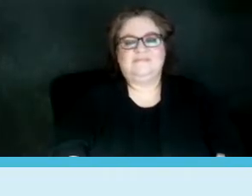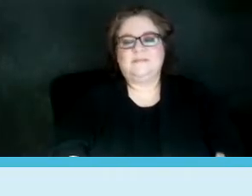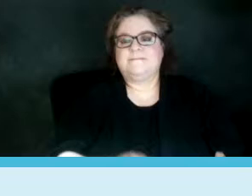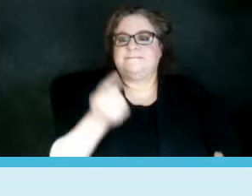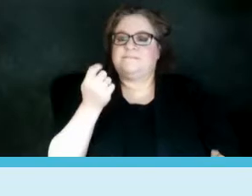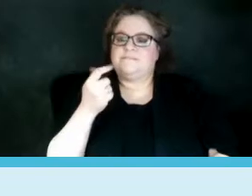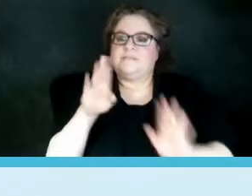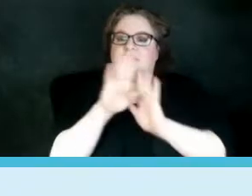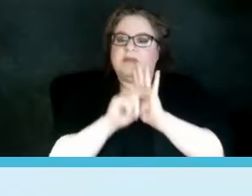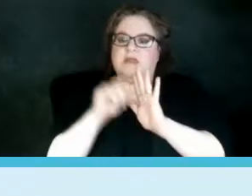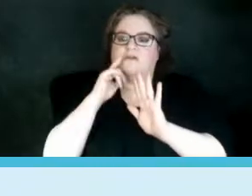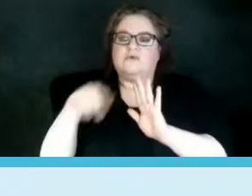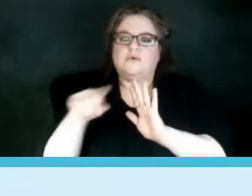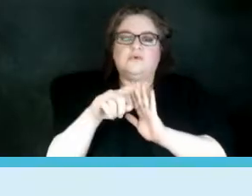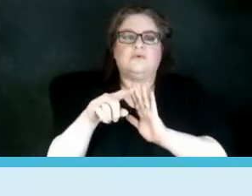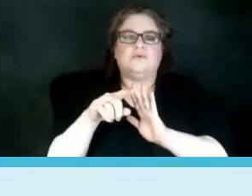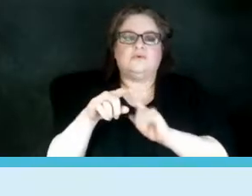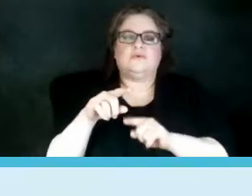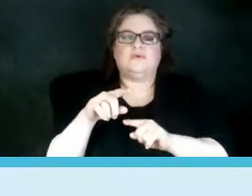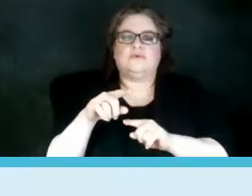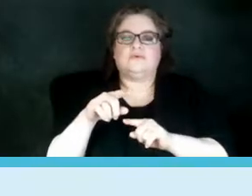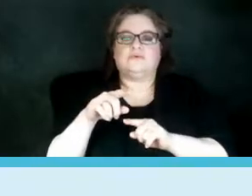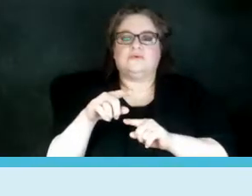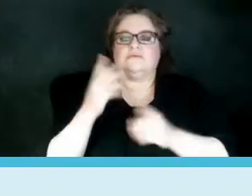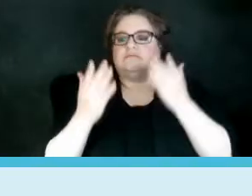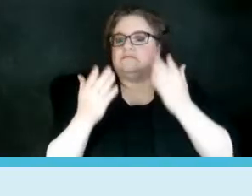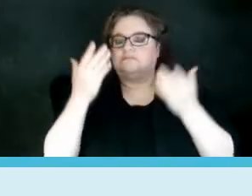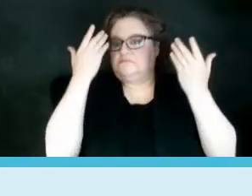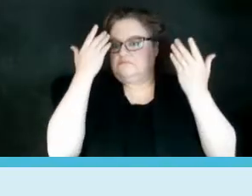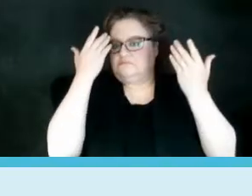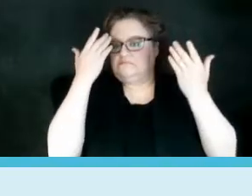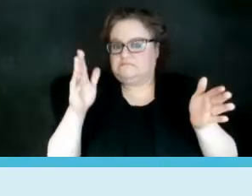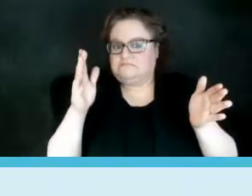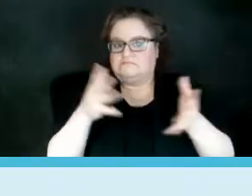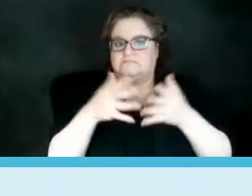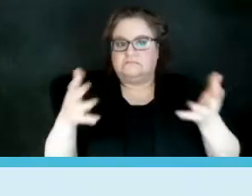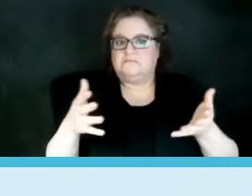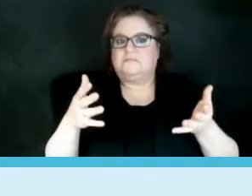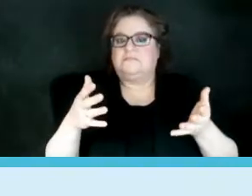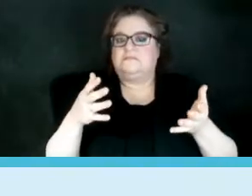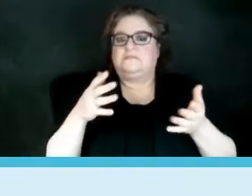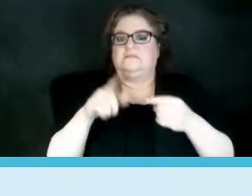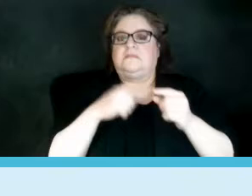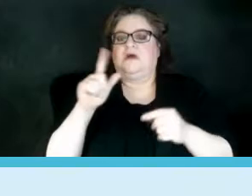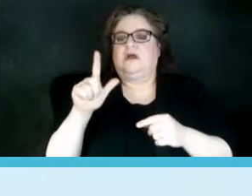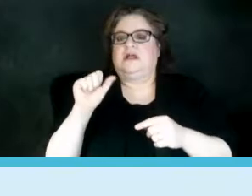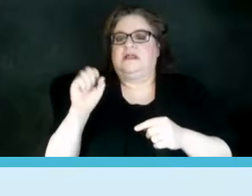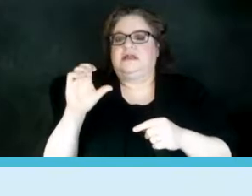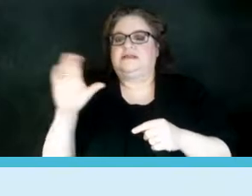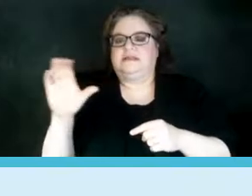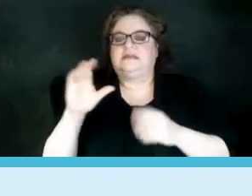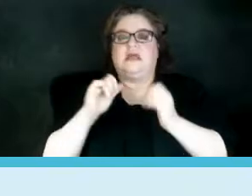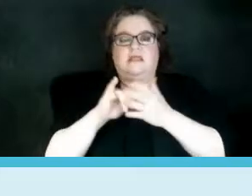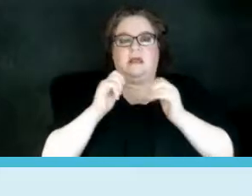bit of history for those that may not have as much information and know about LSCs. They were created